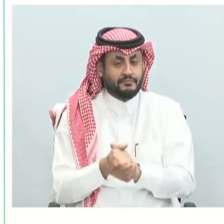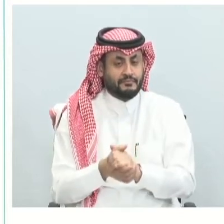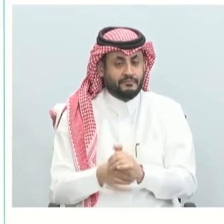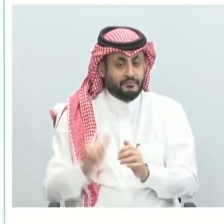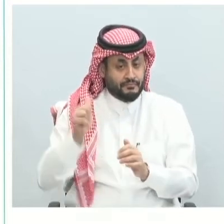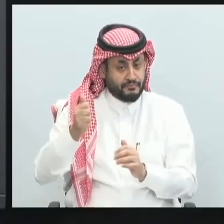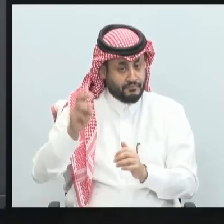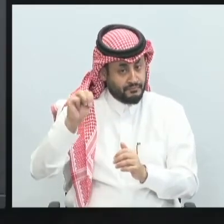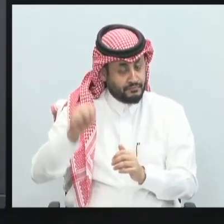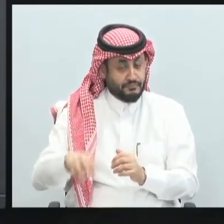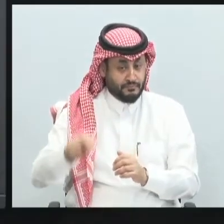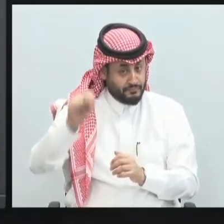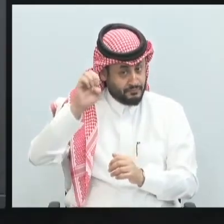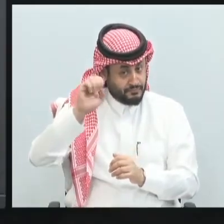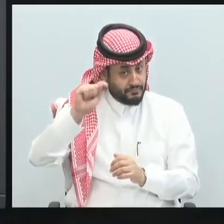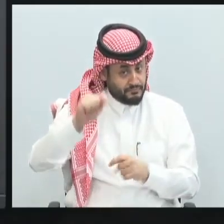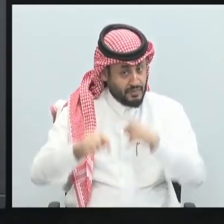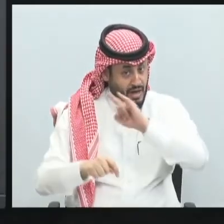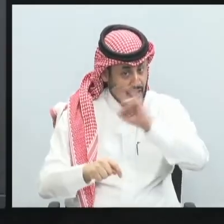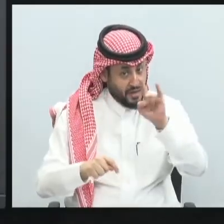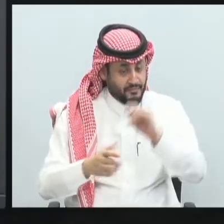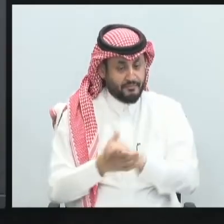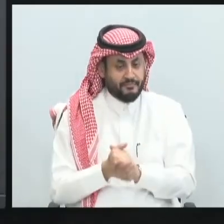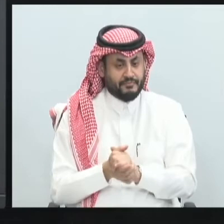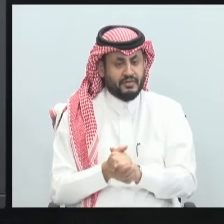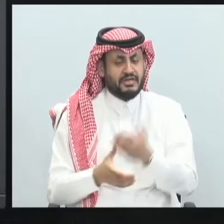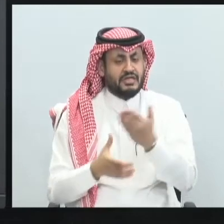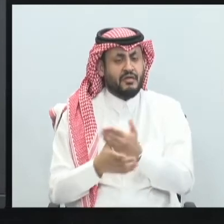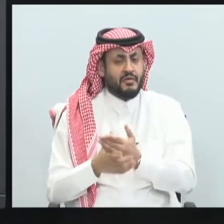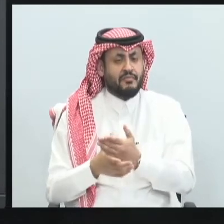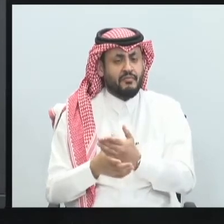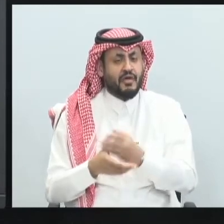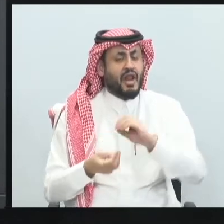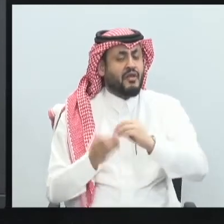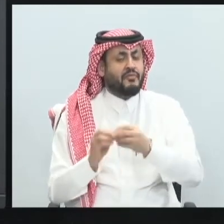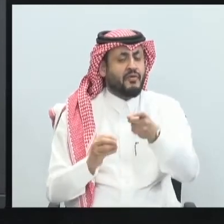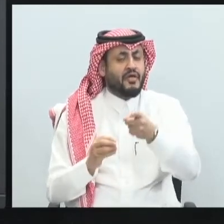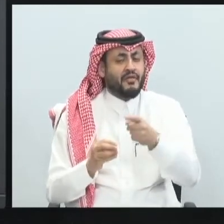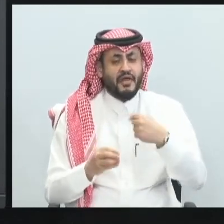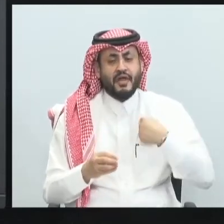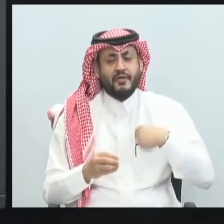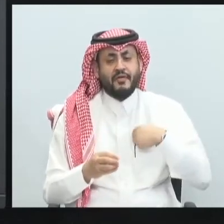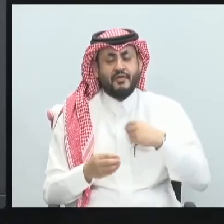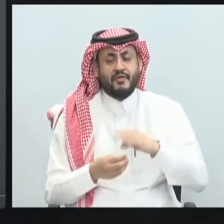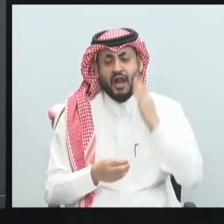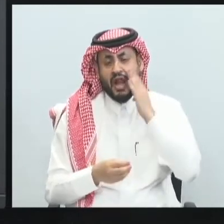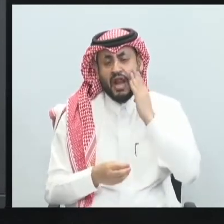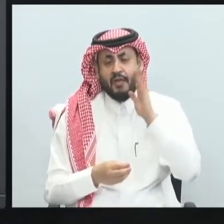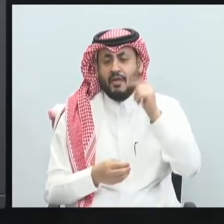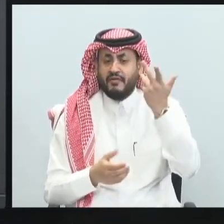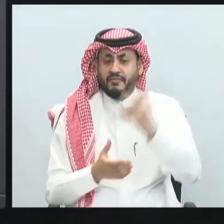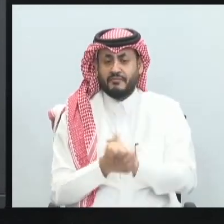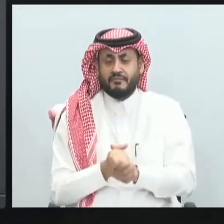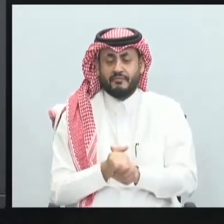not? I am not. Excellent. Yes. So we can say, I am not. Why? Because he's wearing